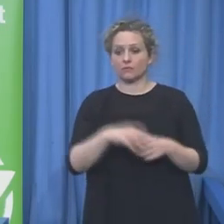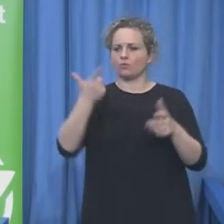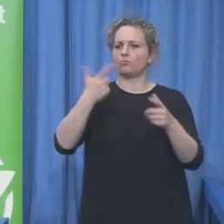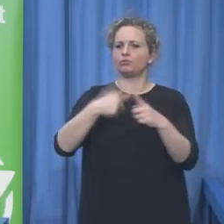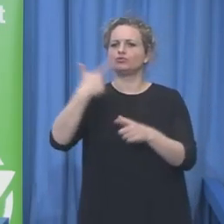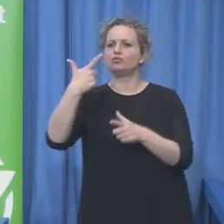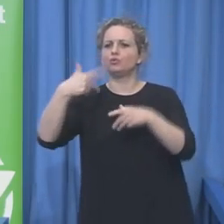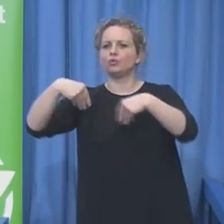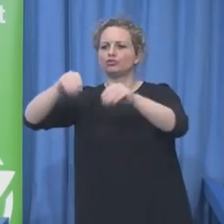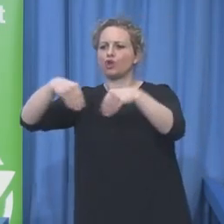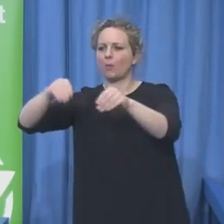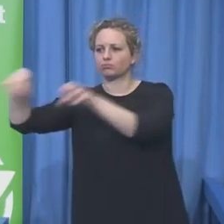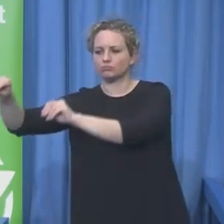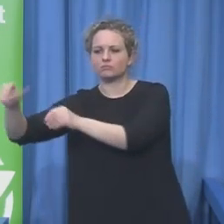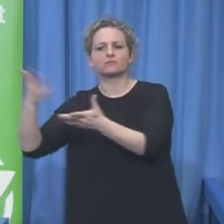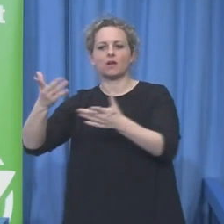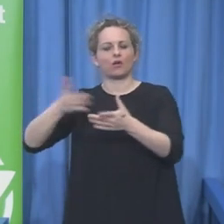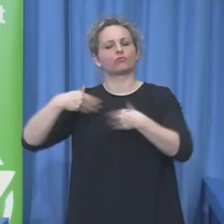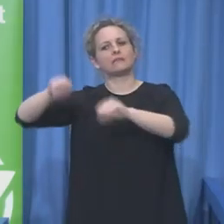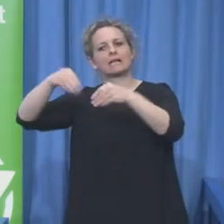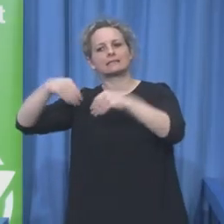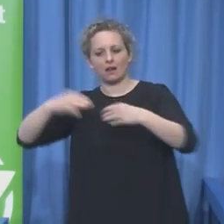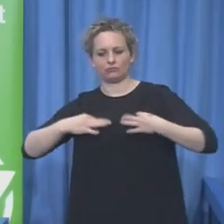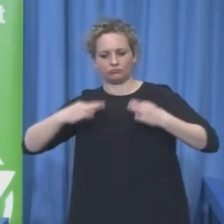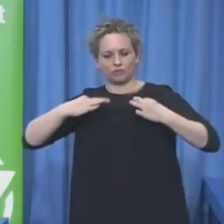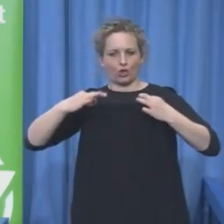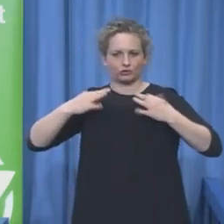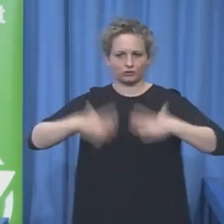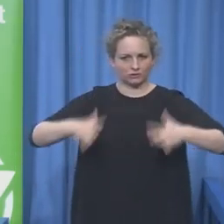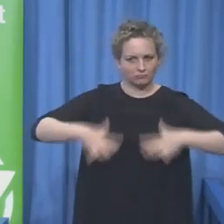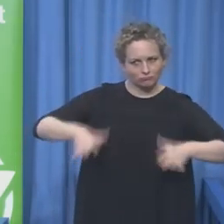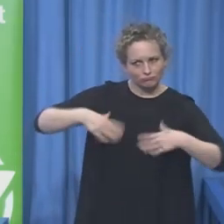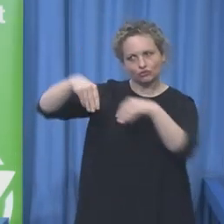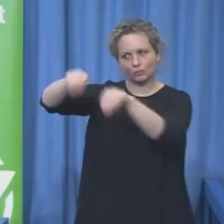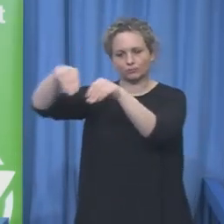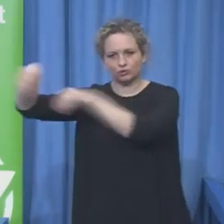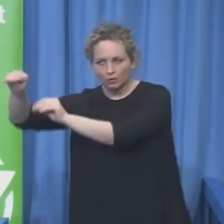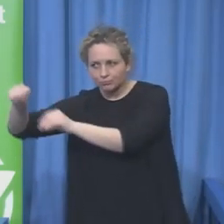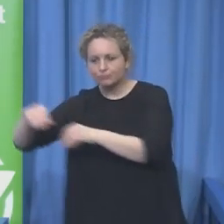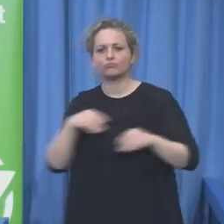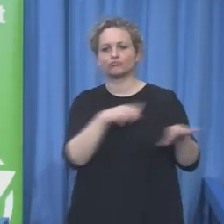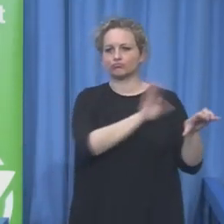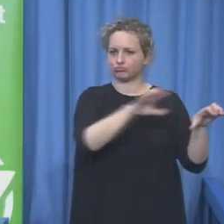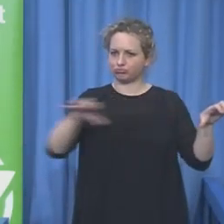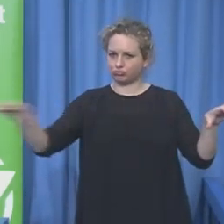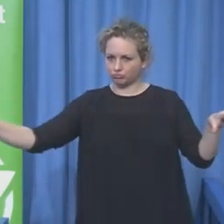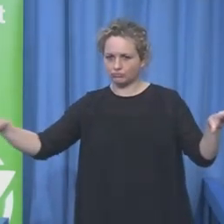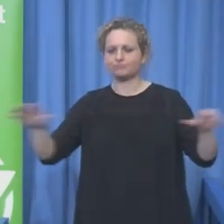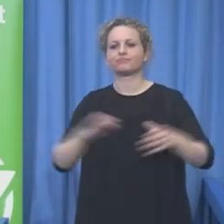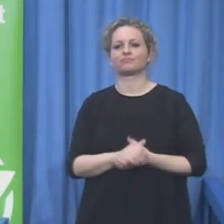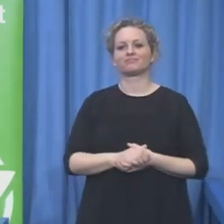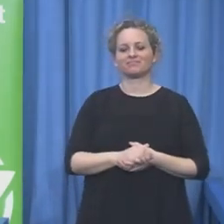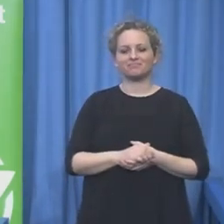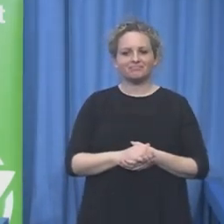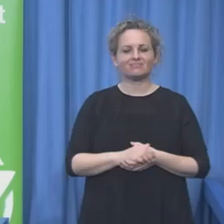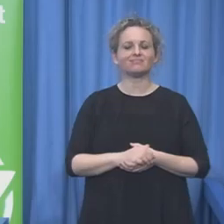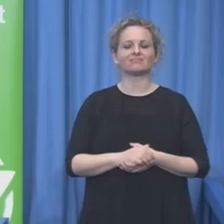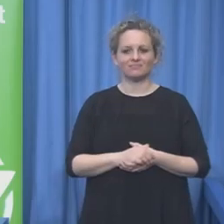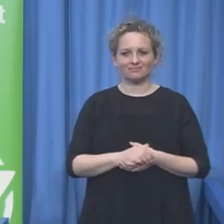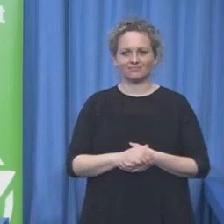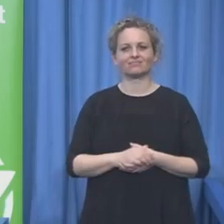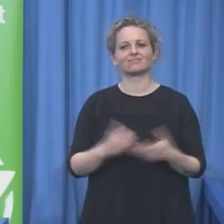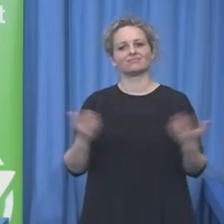The Hive is a graphic studio that design personalized games based on our clients'